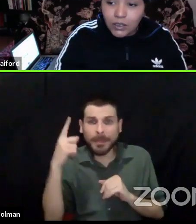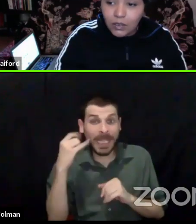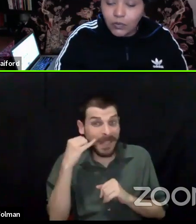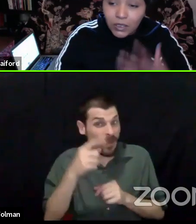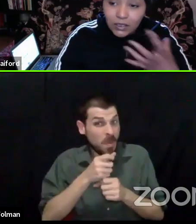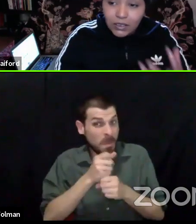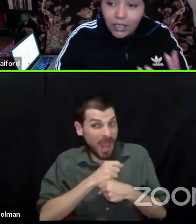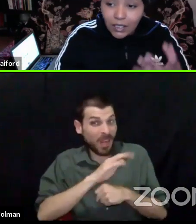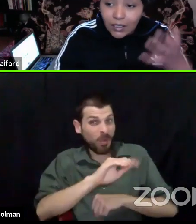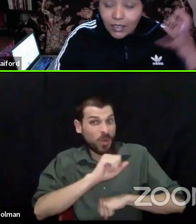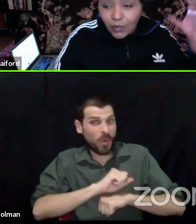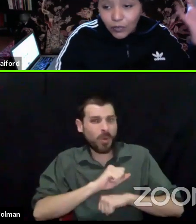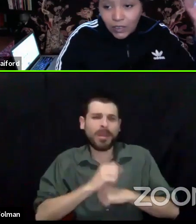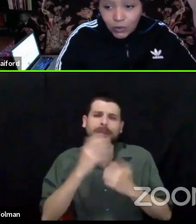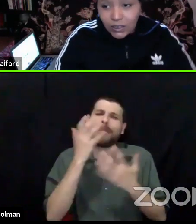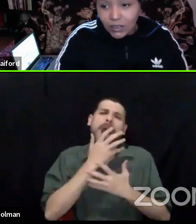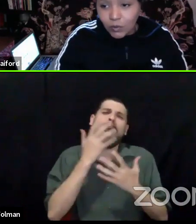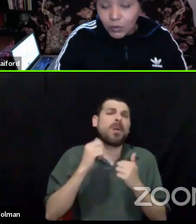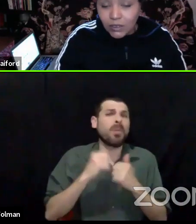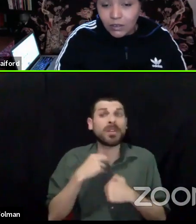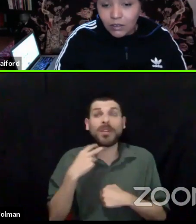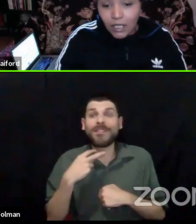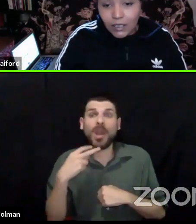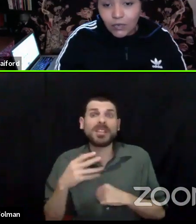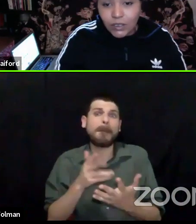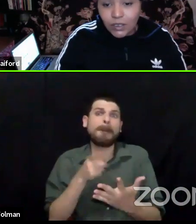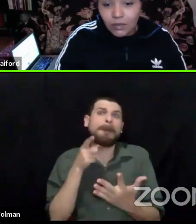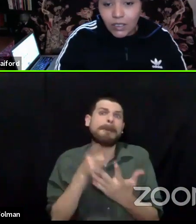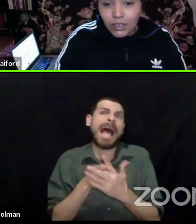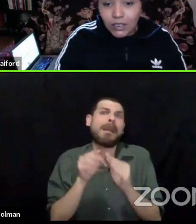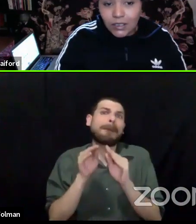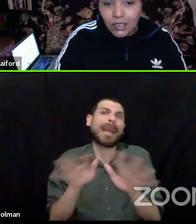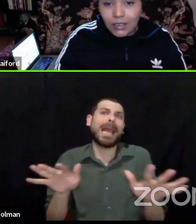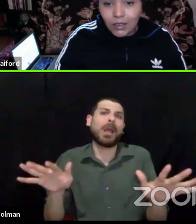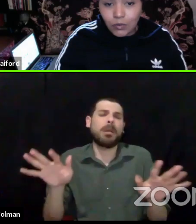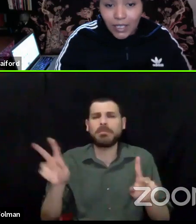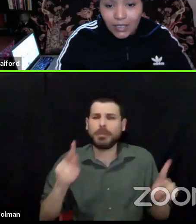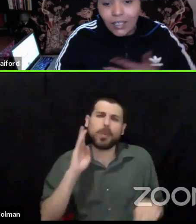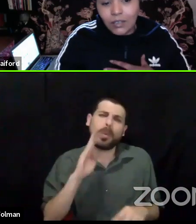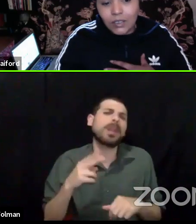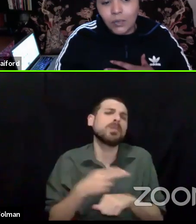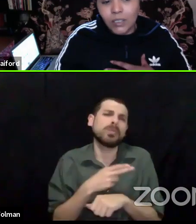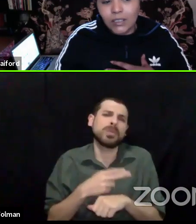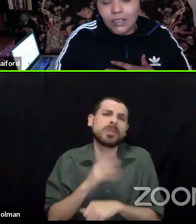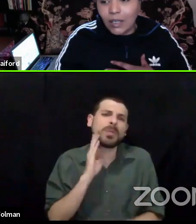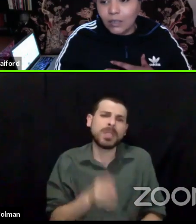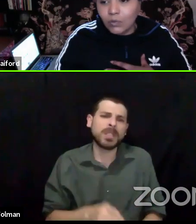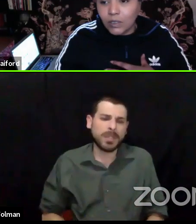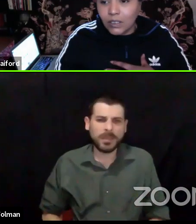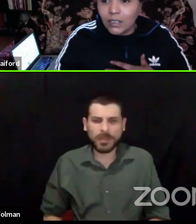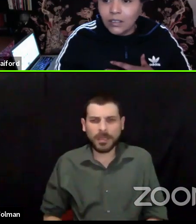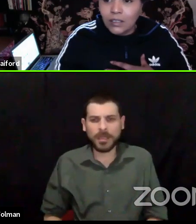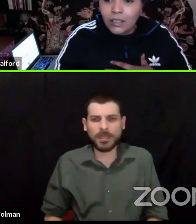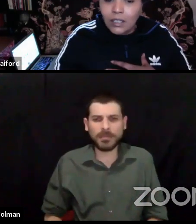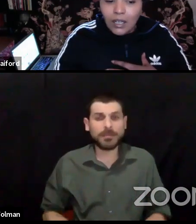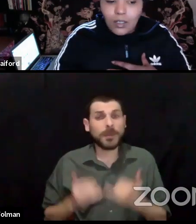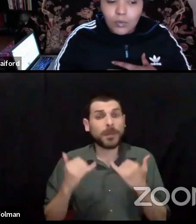with your voice, that frequency would be utilized for generations. And so right now in the present that we're